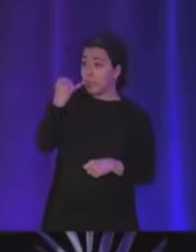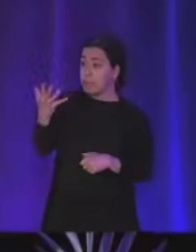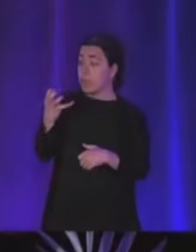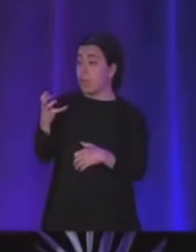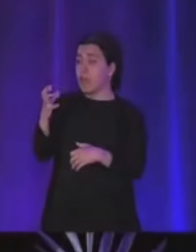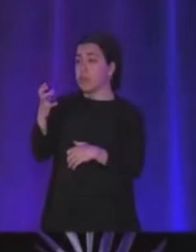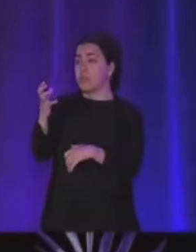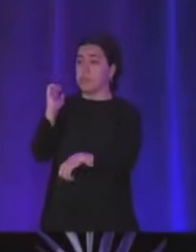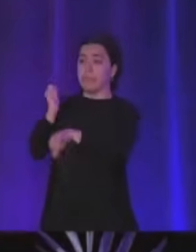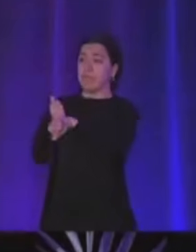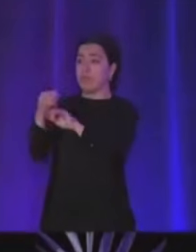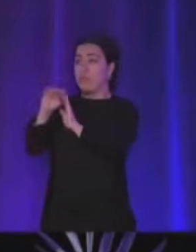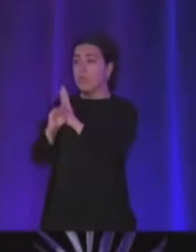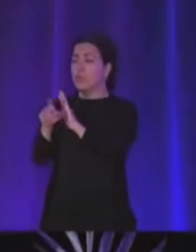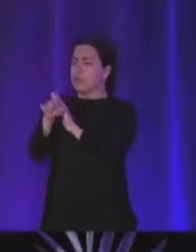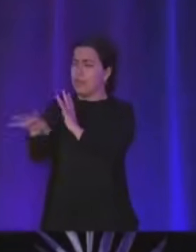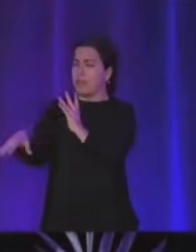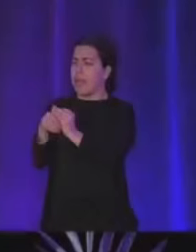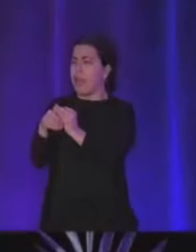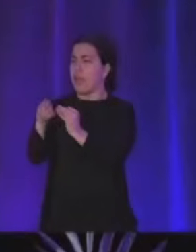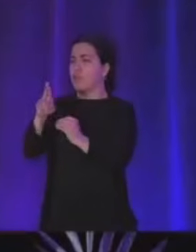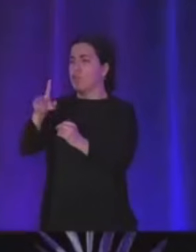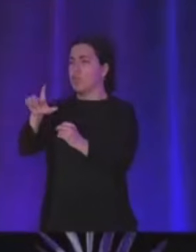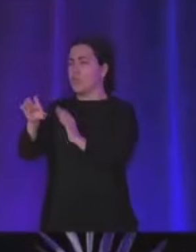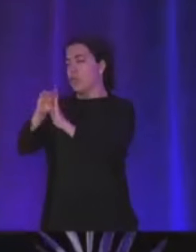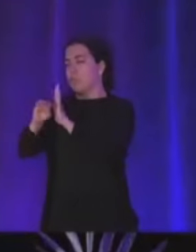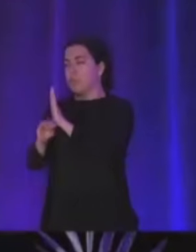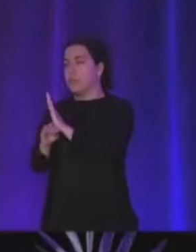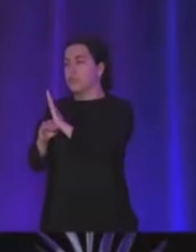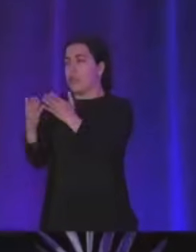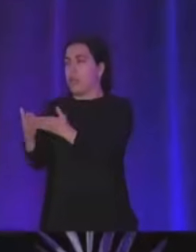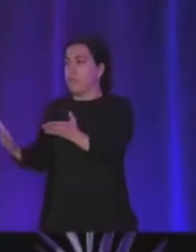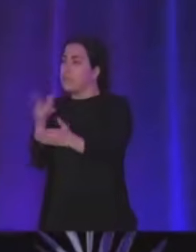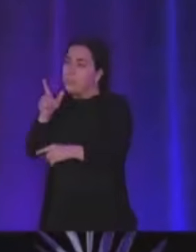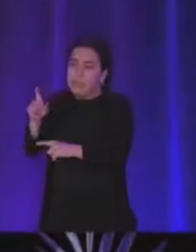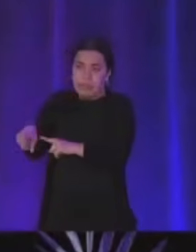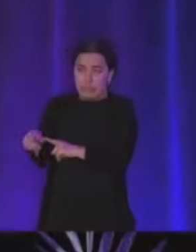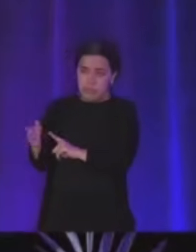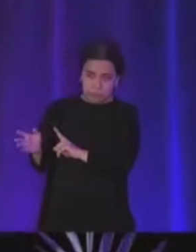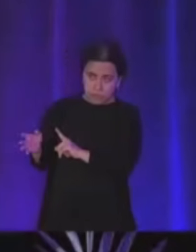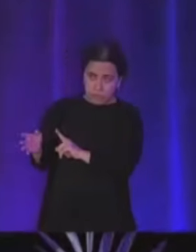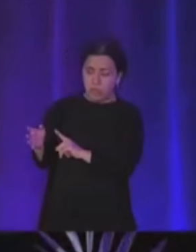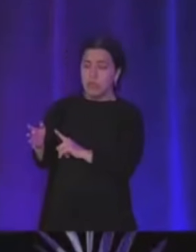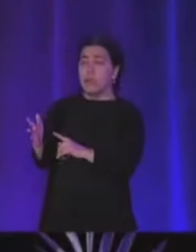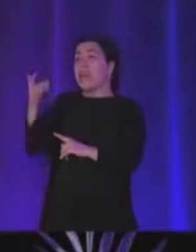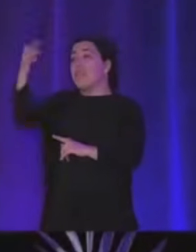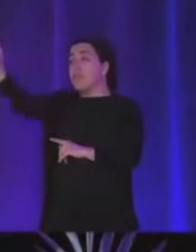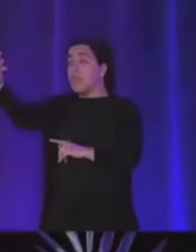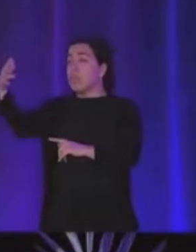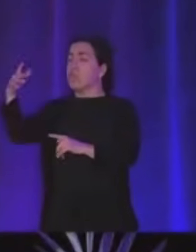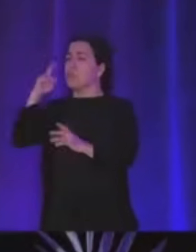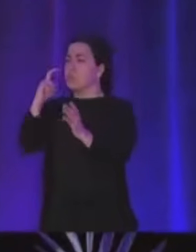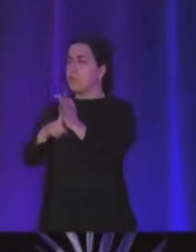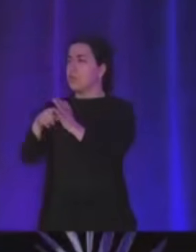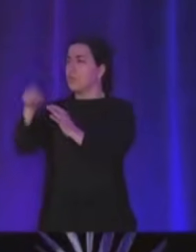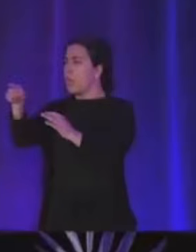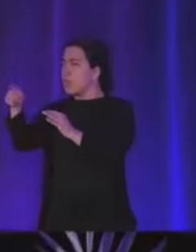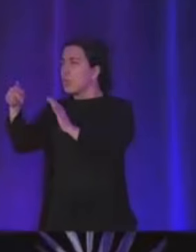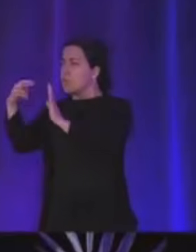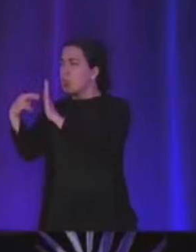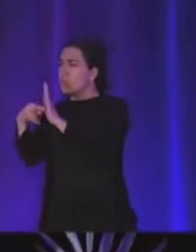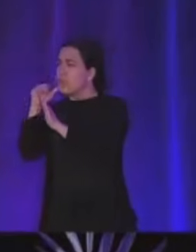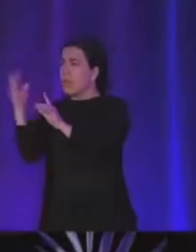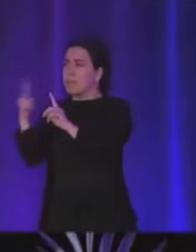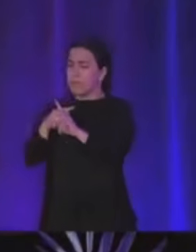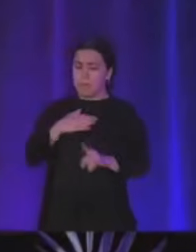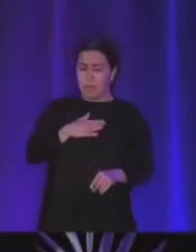a rules object, but like most of the time, you don't need to do this to start. Eventually, you may find that rules are not applicable to your code base, and you might want to set them to